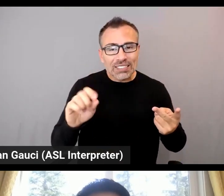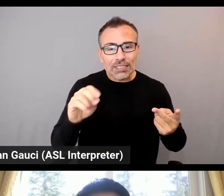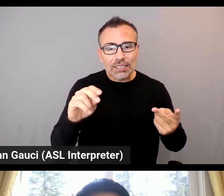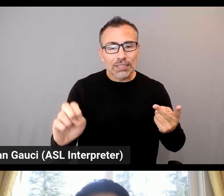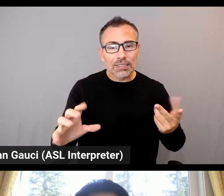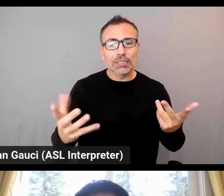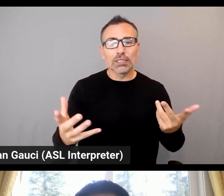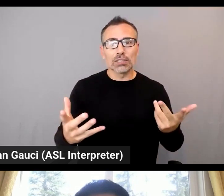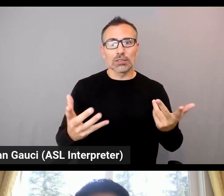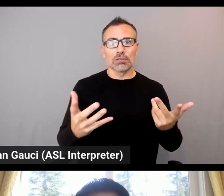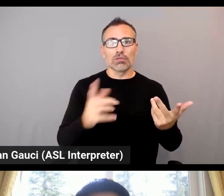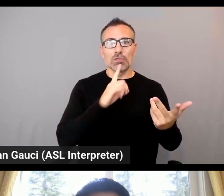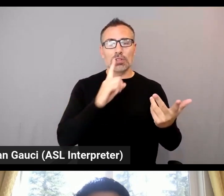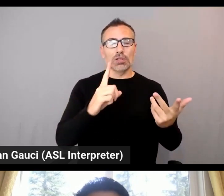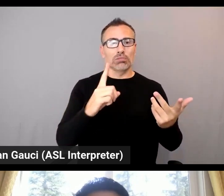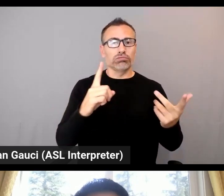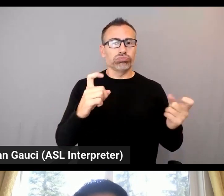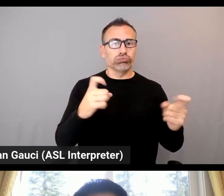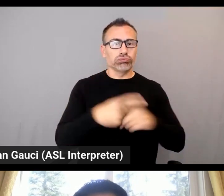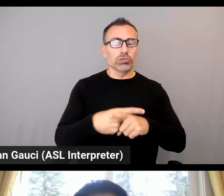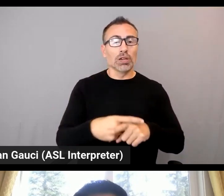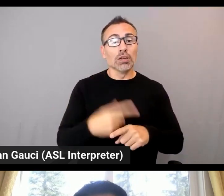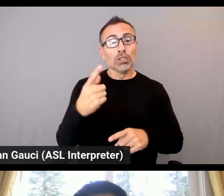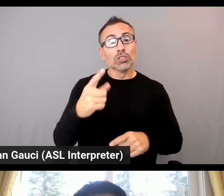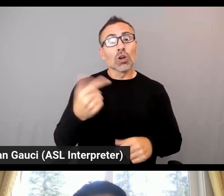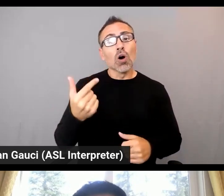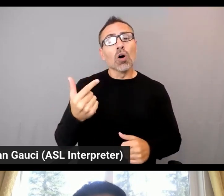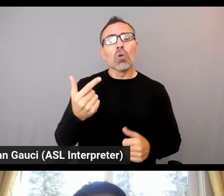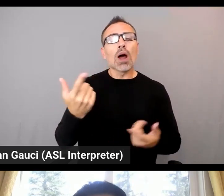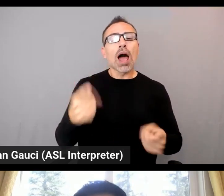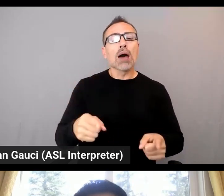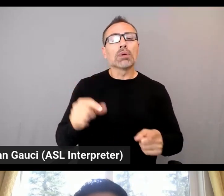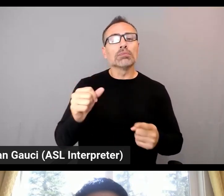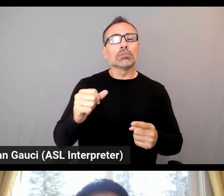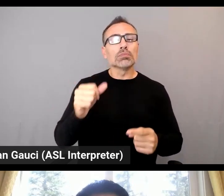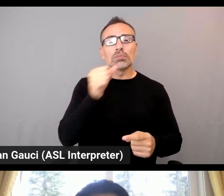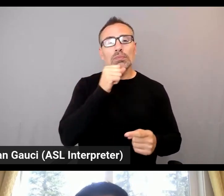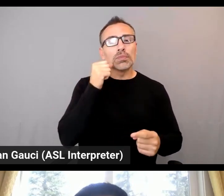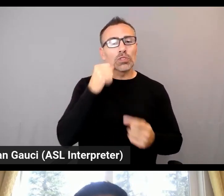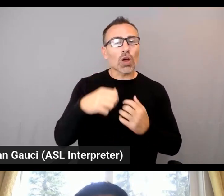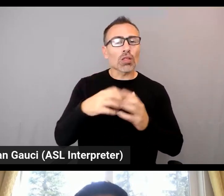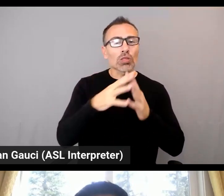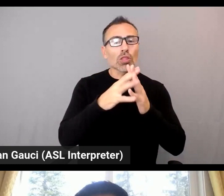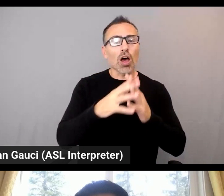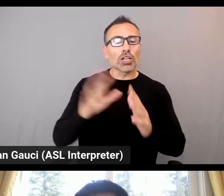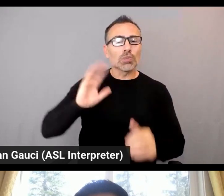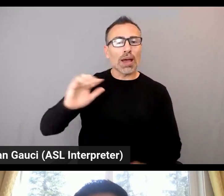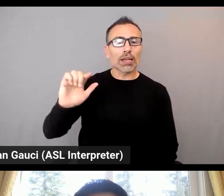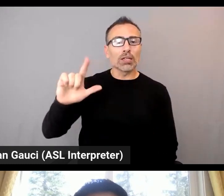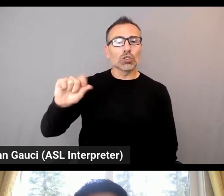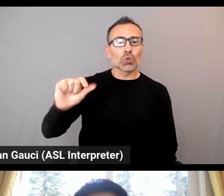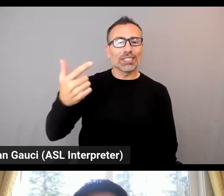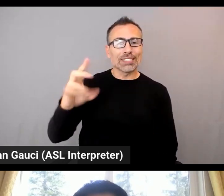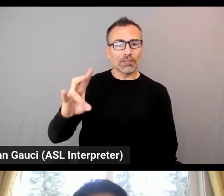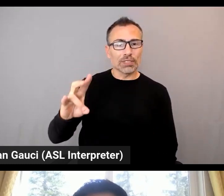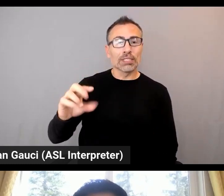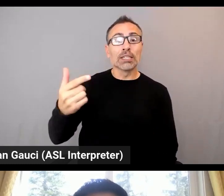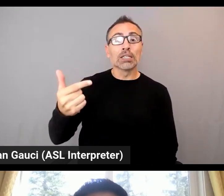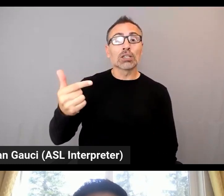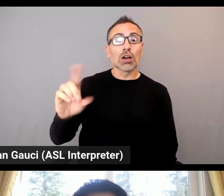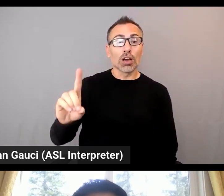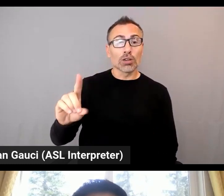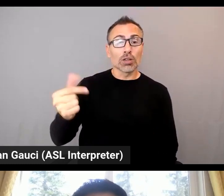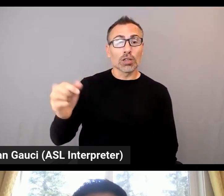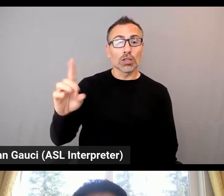that problem, Amazon launched GuardDuty in 2017. What GuardDuty is, it is a threat detection